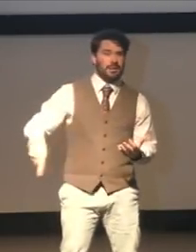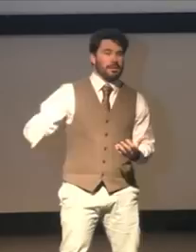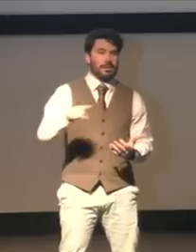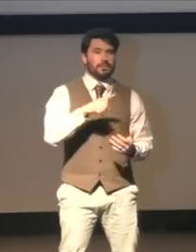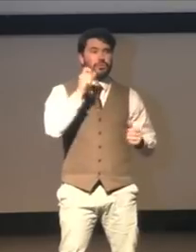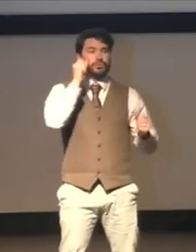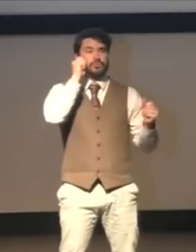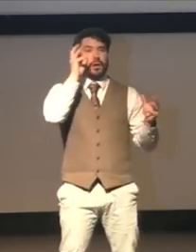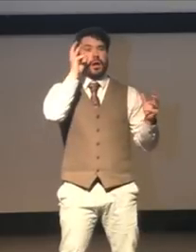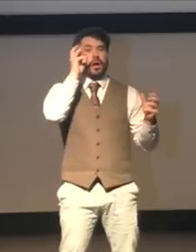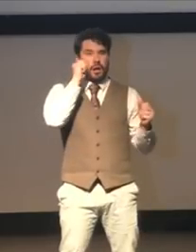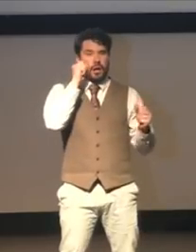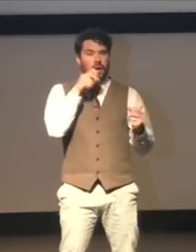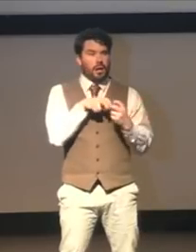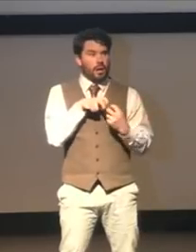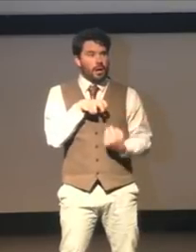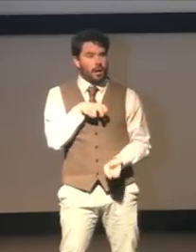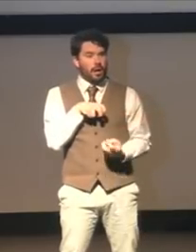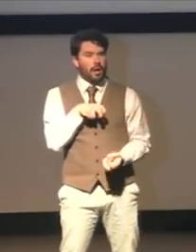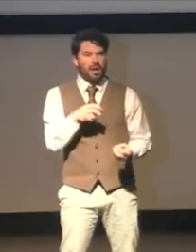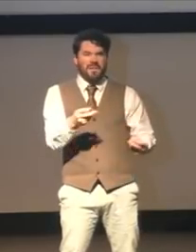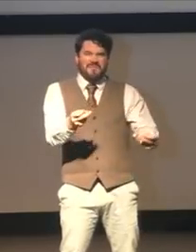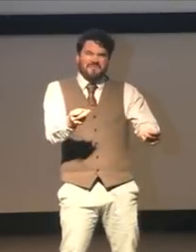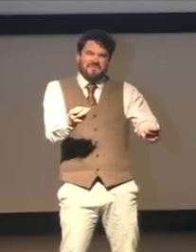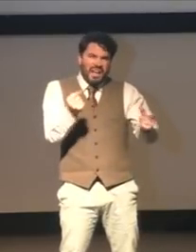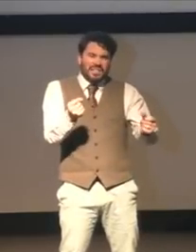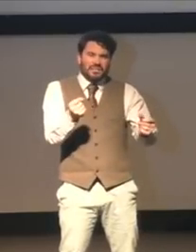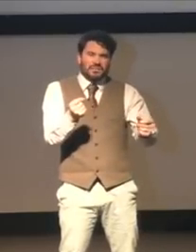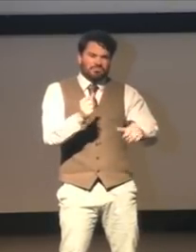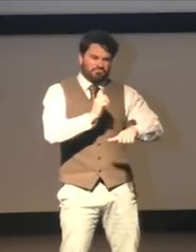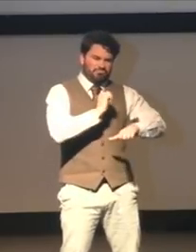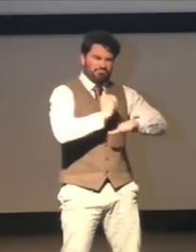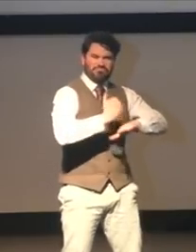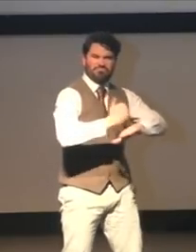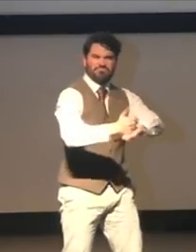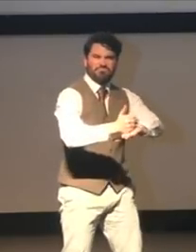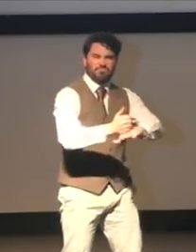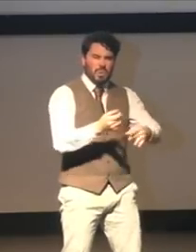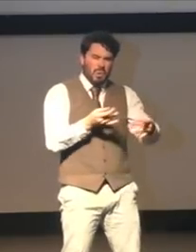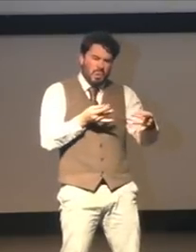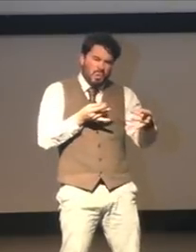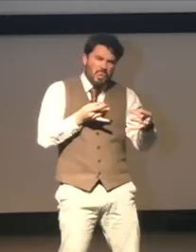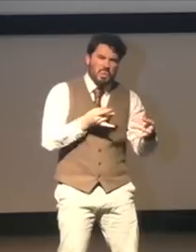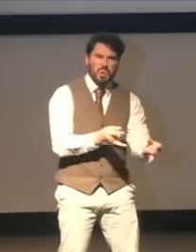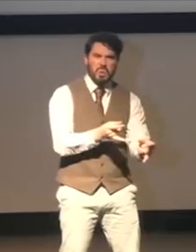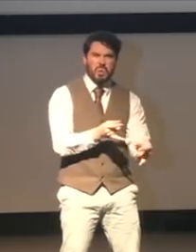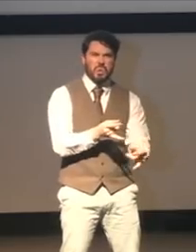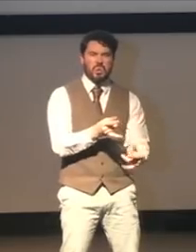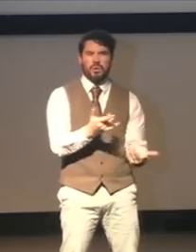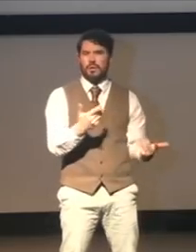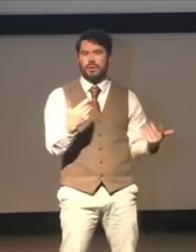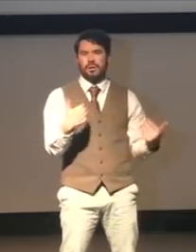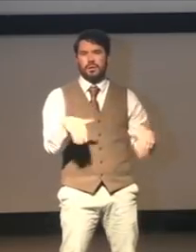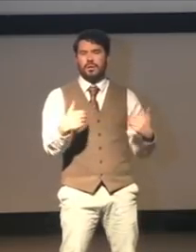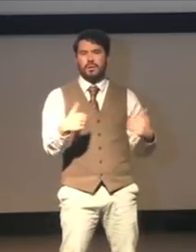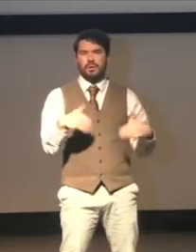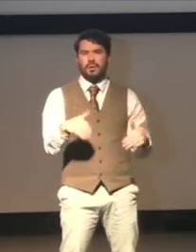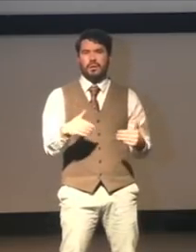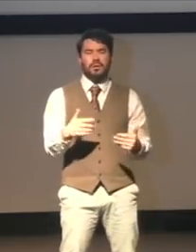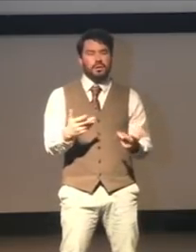make decisions, the efficiency with which we've been able to accomplish transfers, and some of the